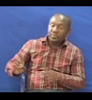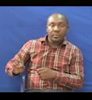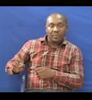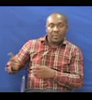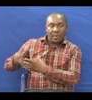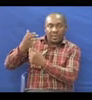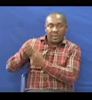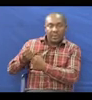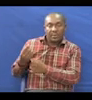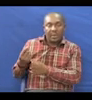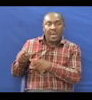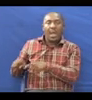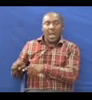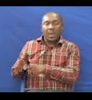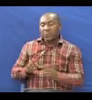their needs.